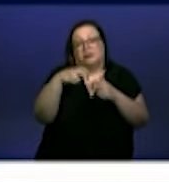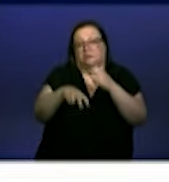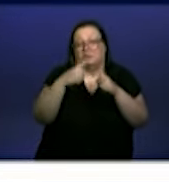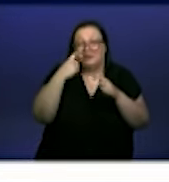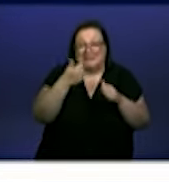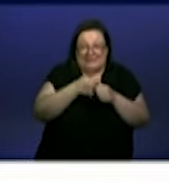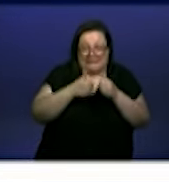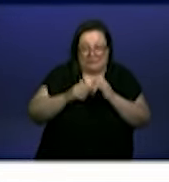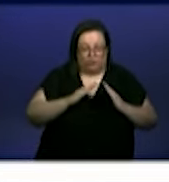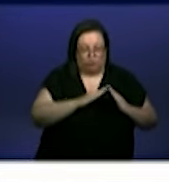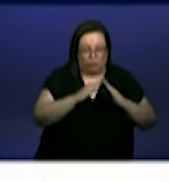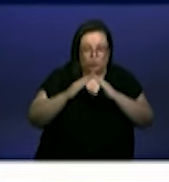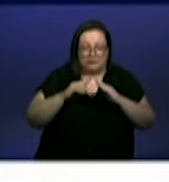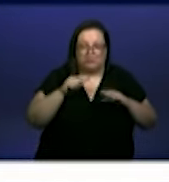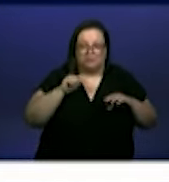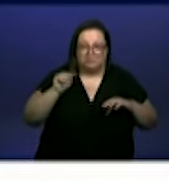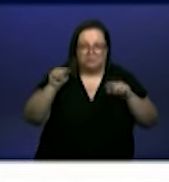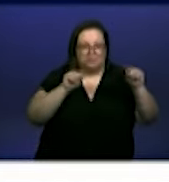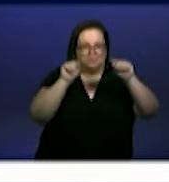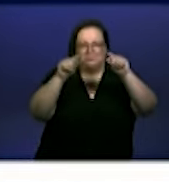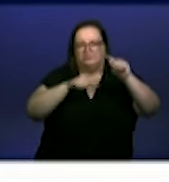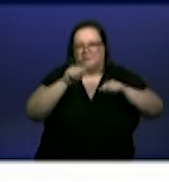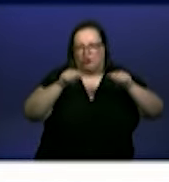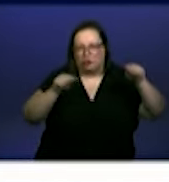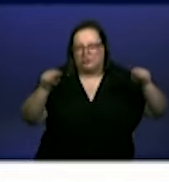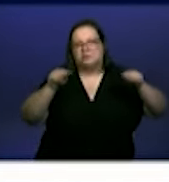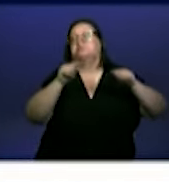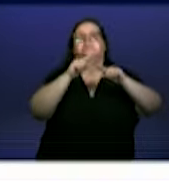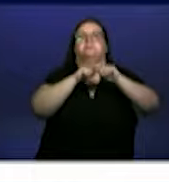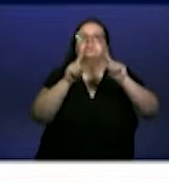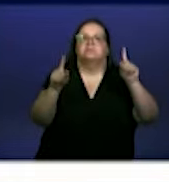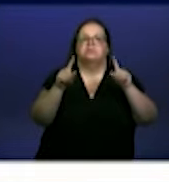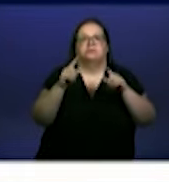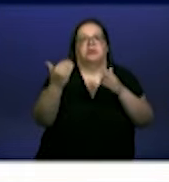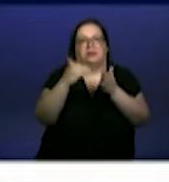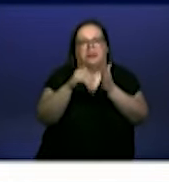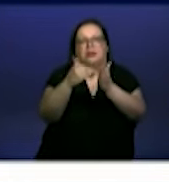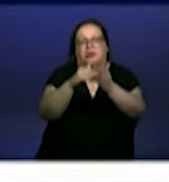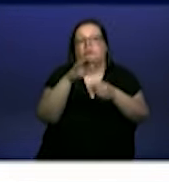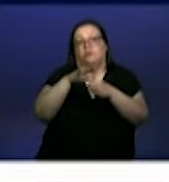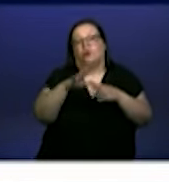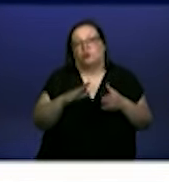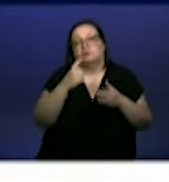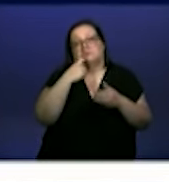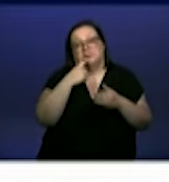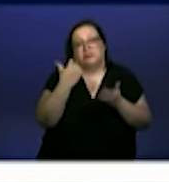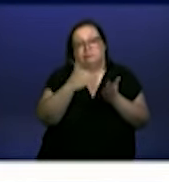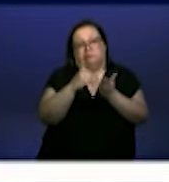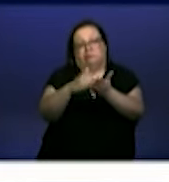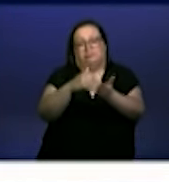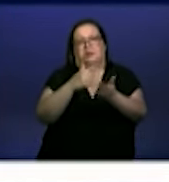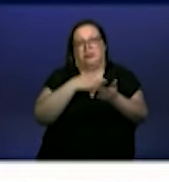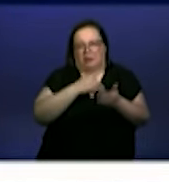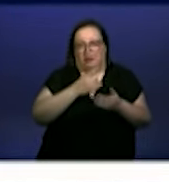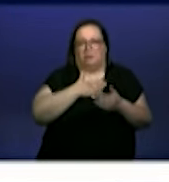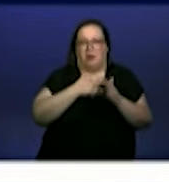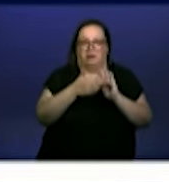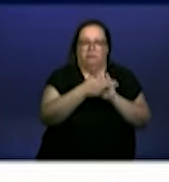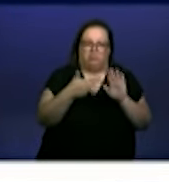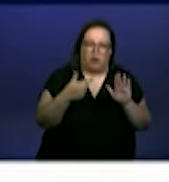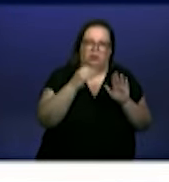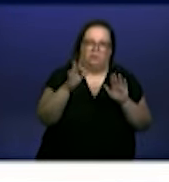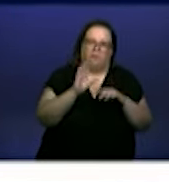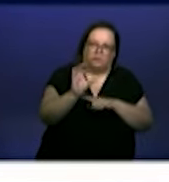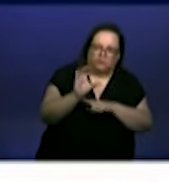to community. But overall, I think the voters have weighed in over and over that they like my brand of conservatism. And to me, that's Utah